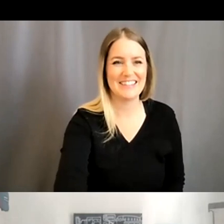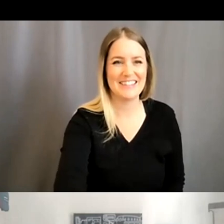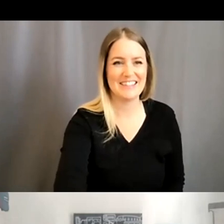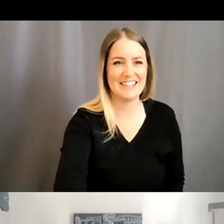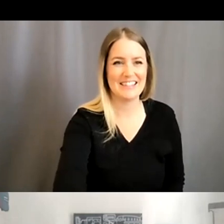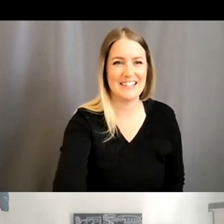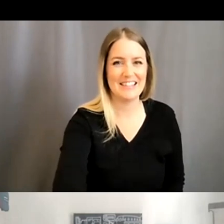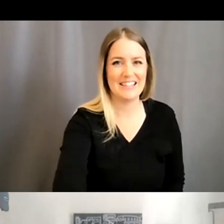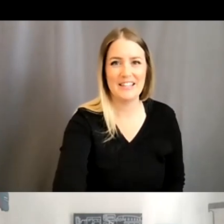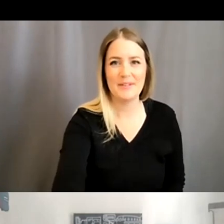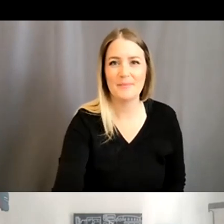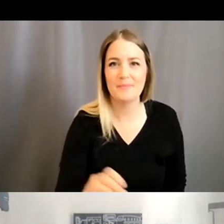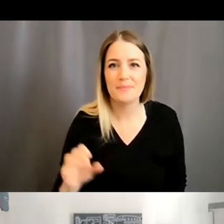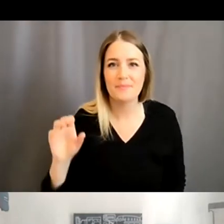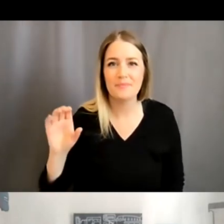Hi,